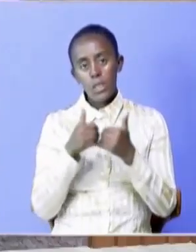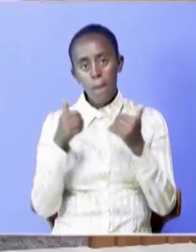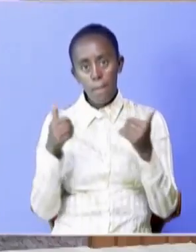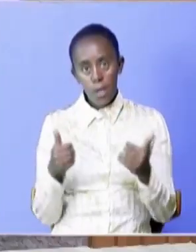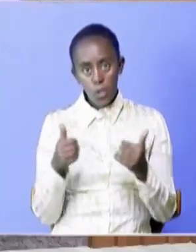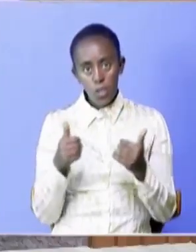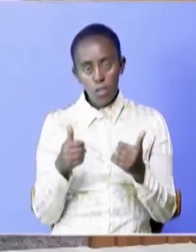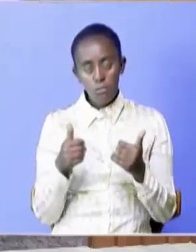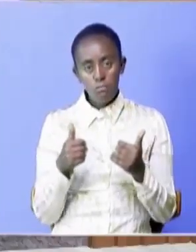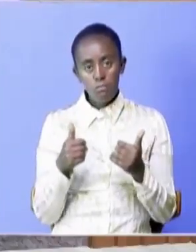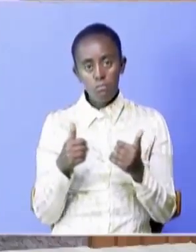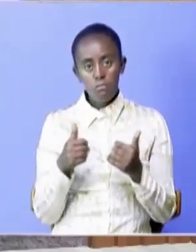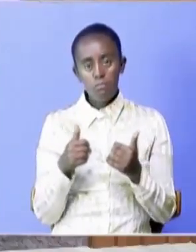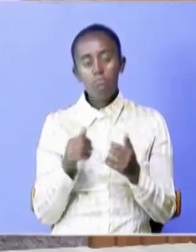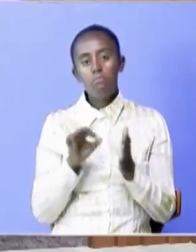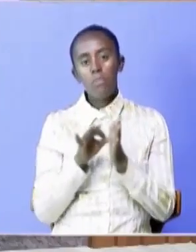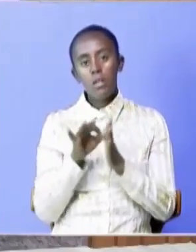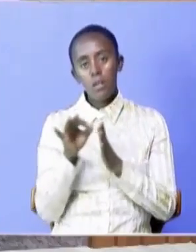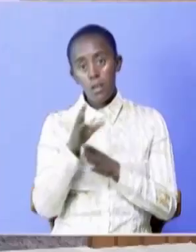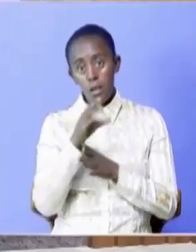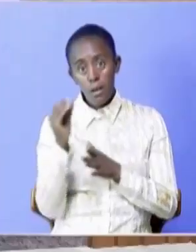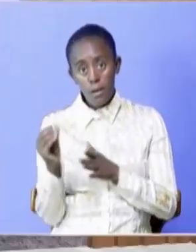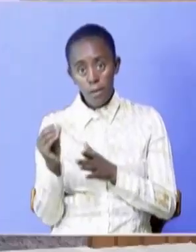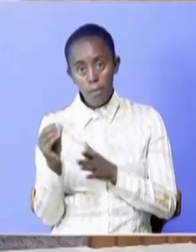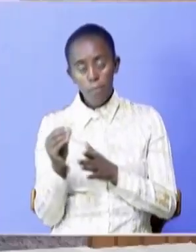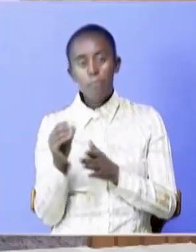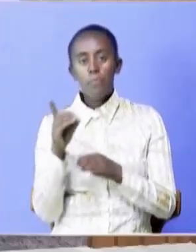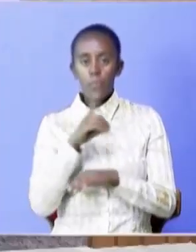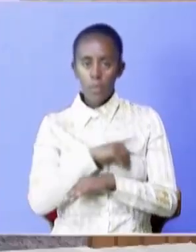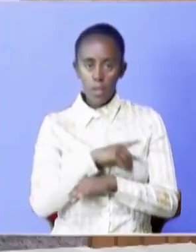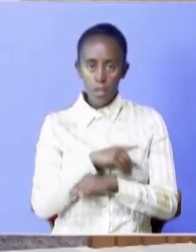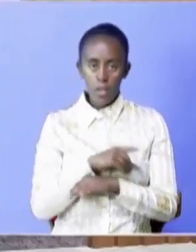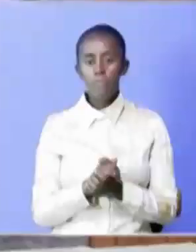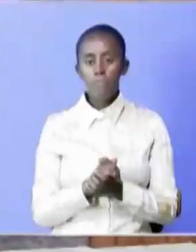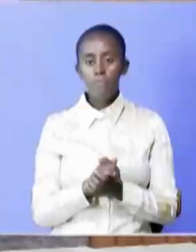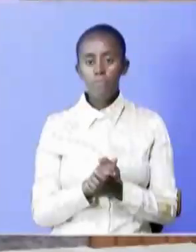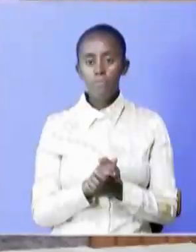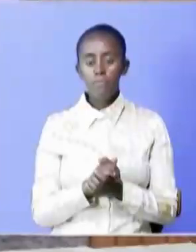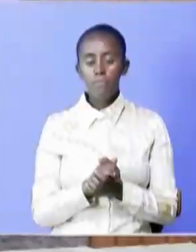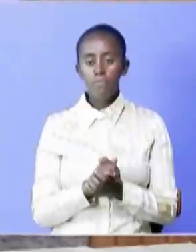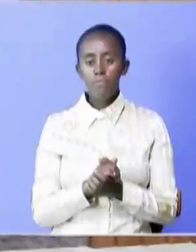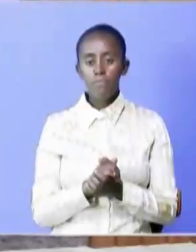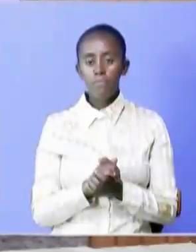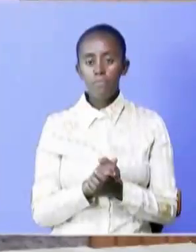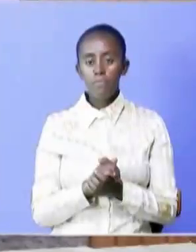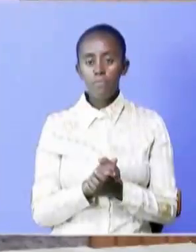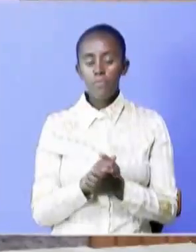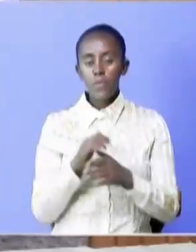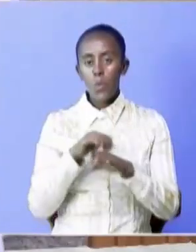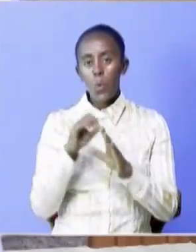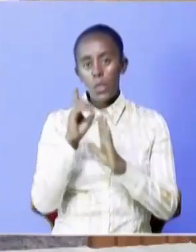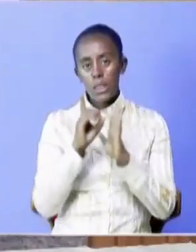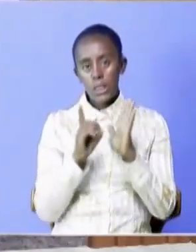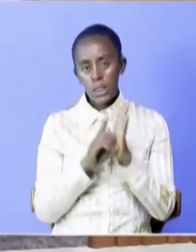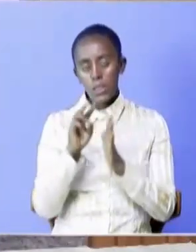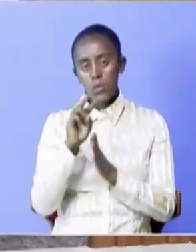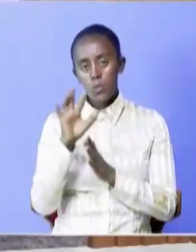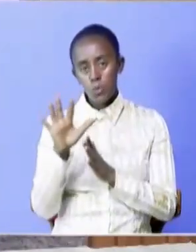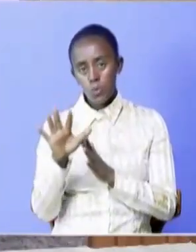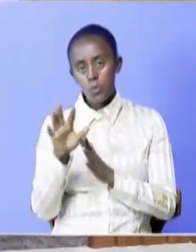separating numbers and dates with a comma. So on December